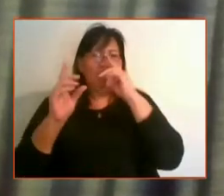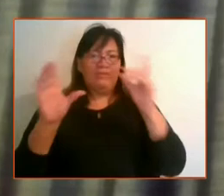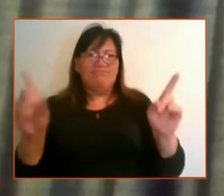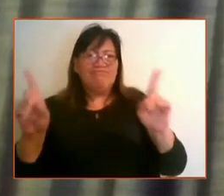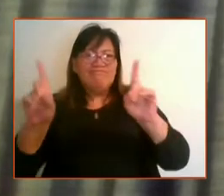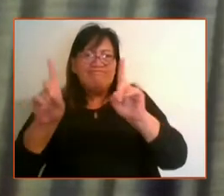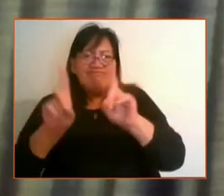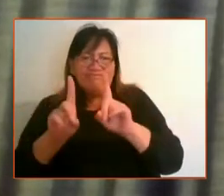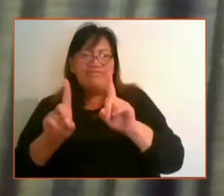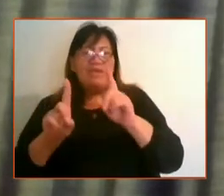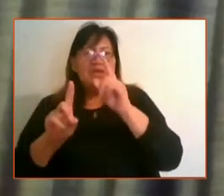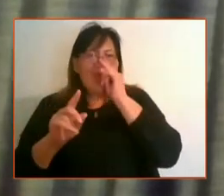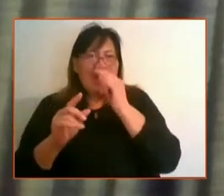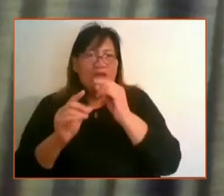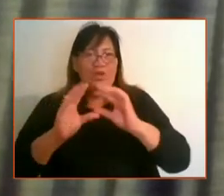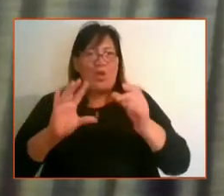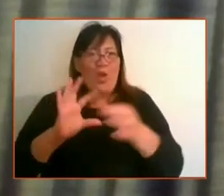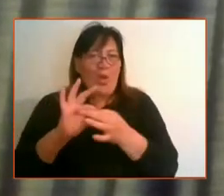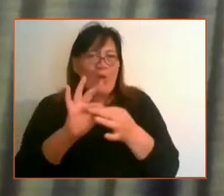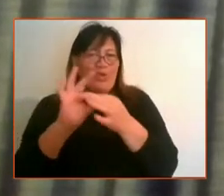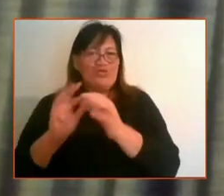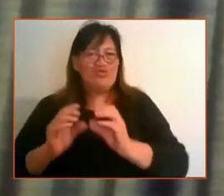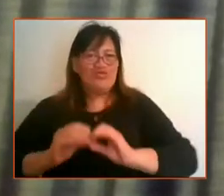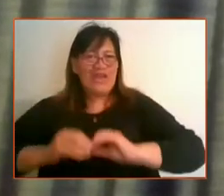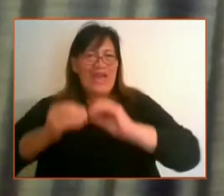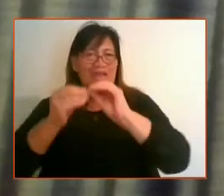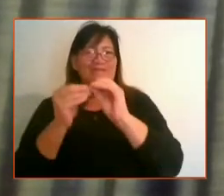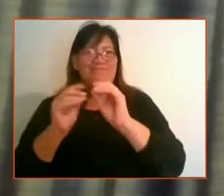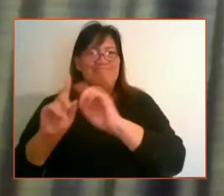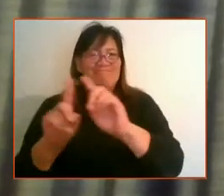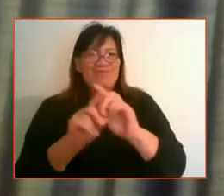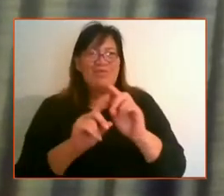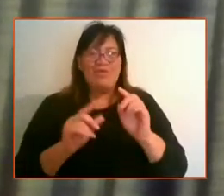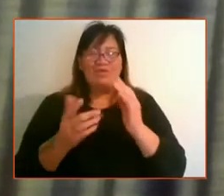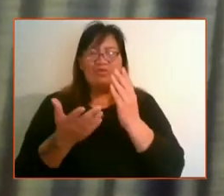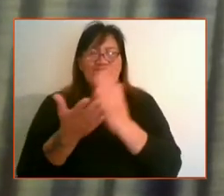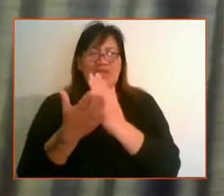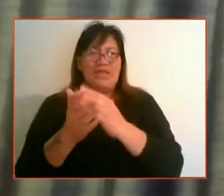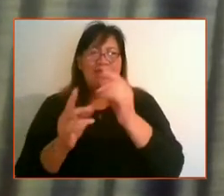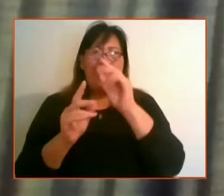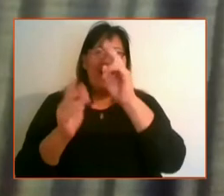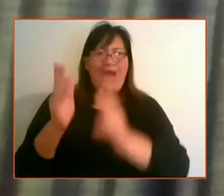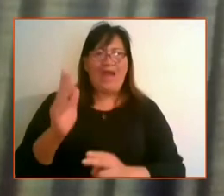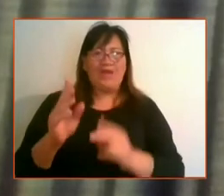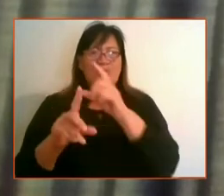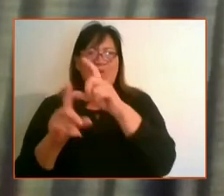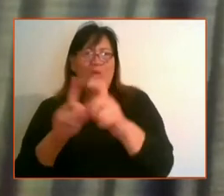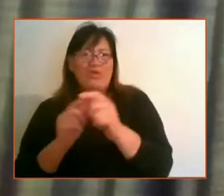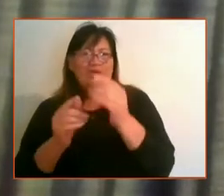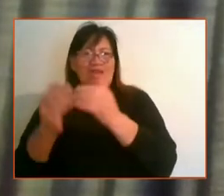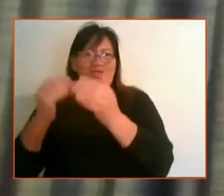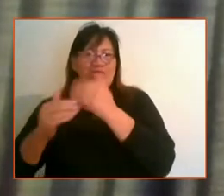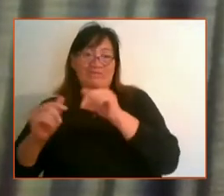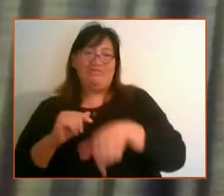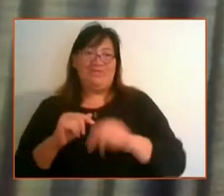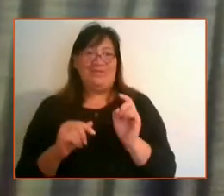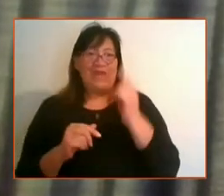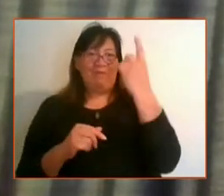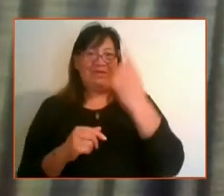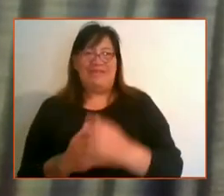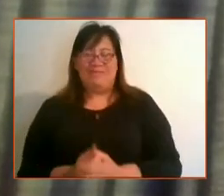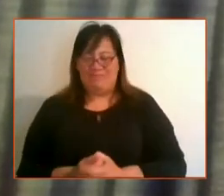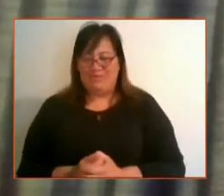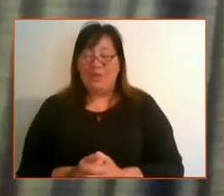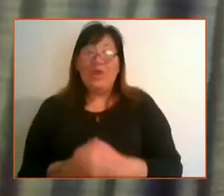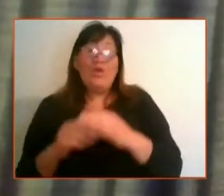understand and co-create strategies that support a vibrant creative arts and culture ecosystem in Tamaki Makaurau.